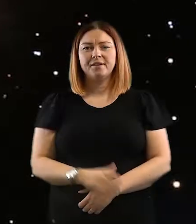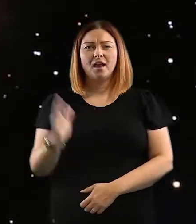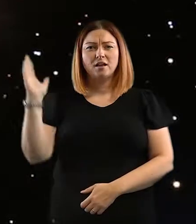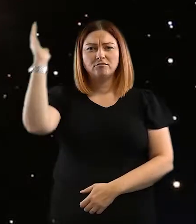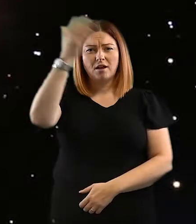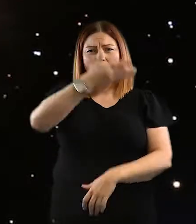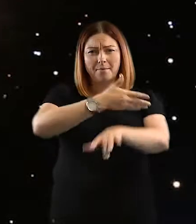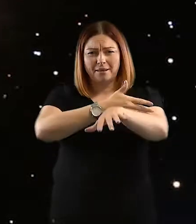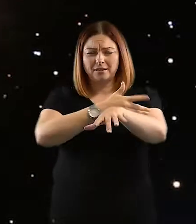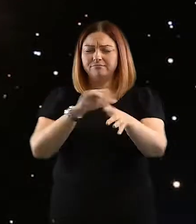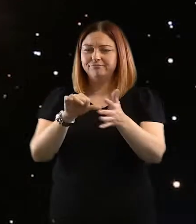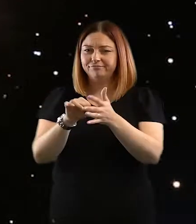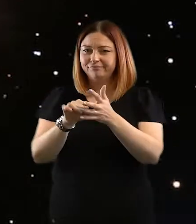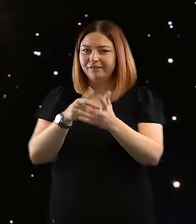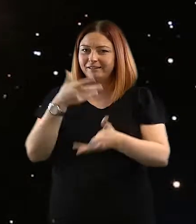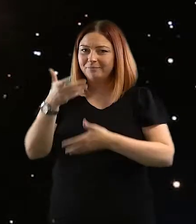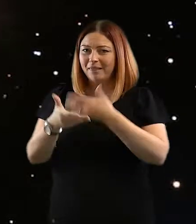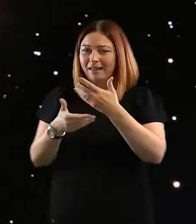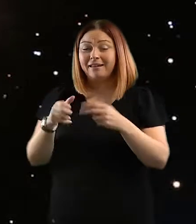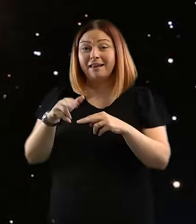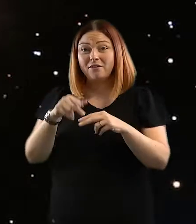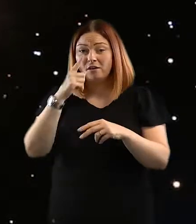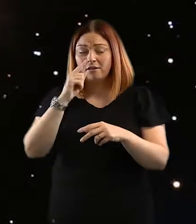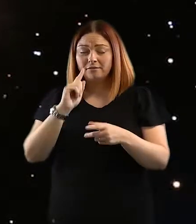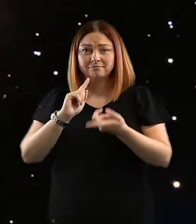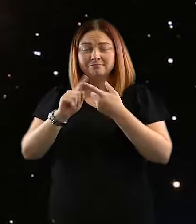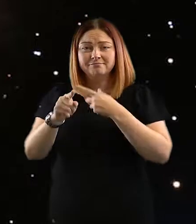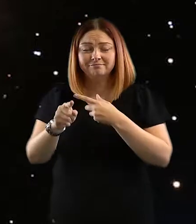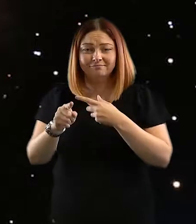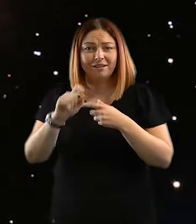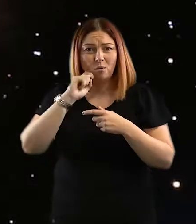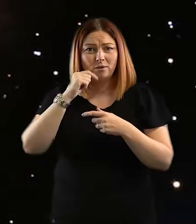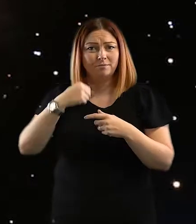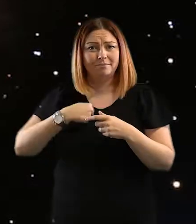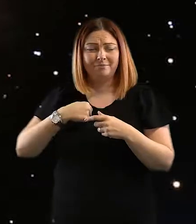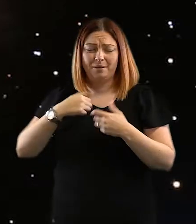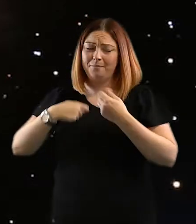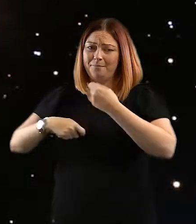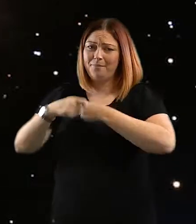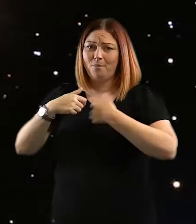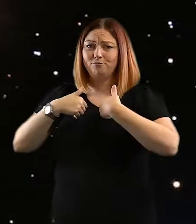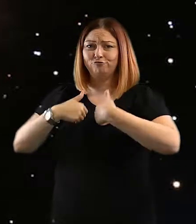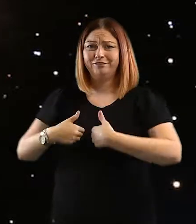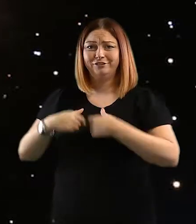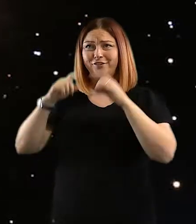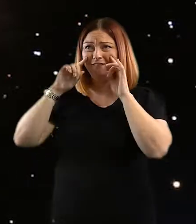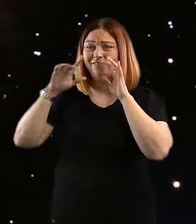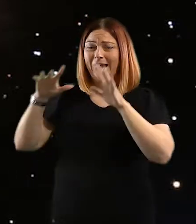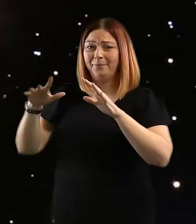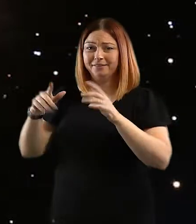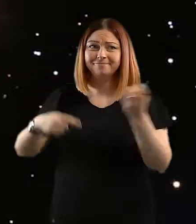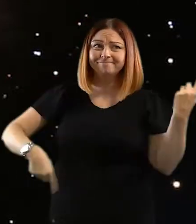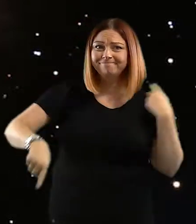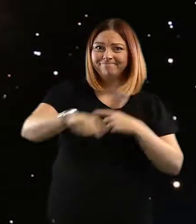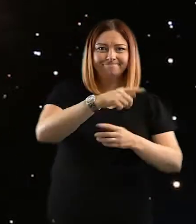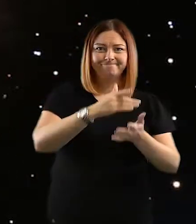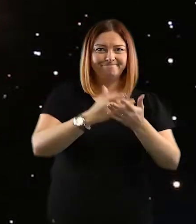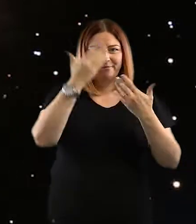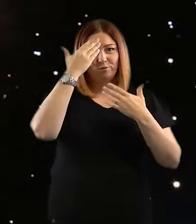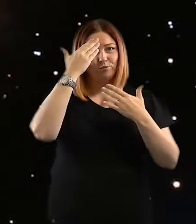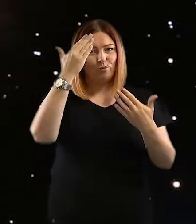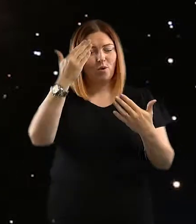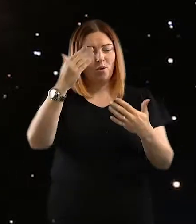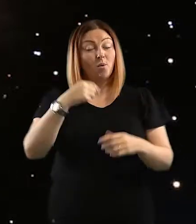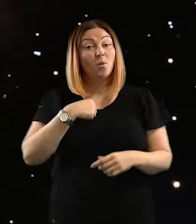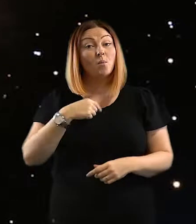Dark matter is a tricky one. If I could give you a firm answer to what dark matter is, I'd be rich and famous. We don't really know. But we think there must be a lot